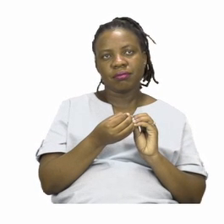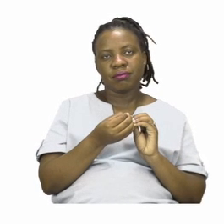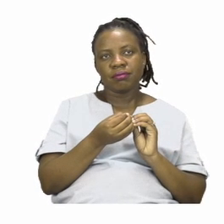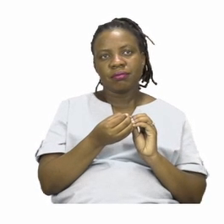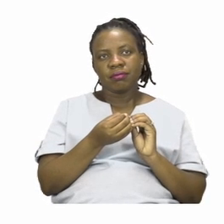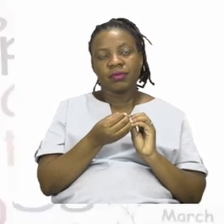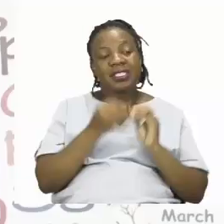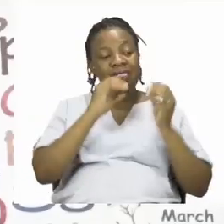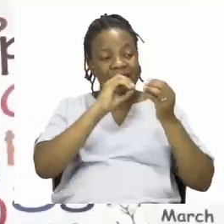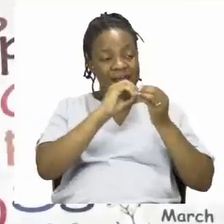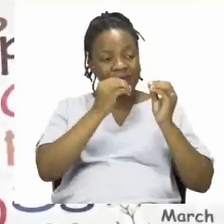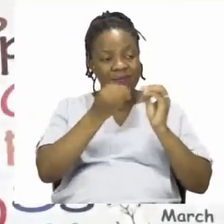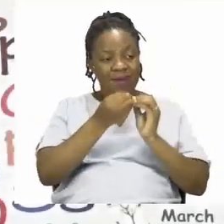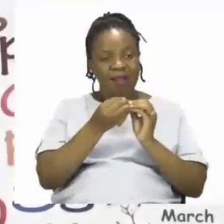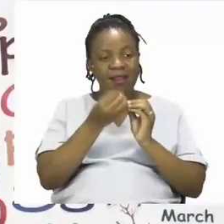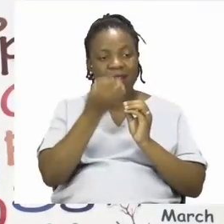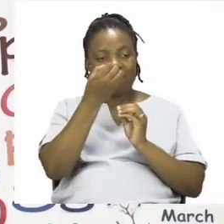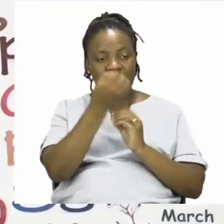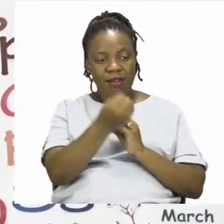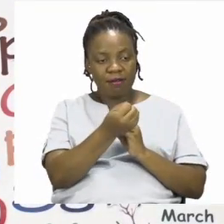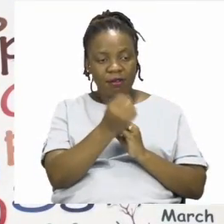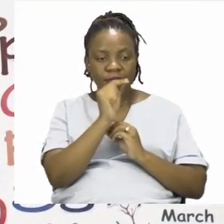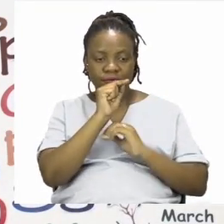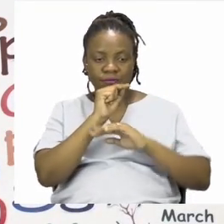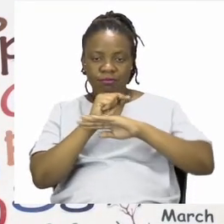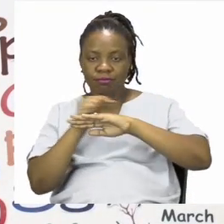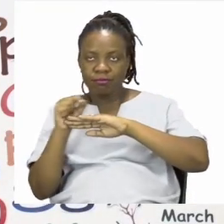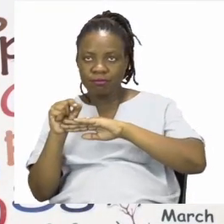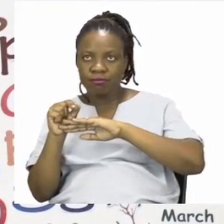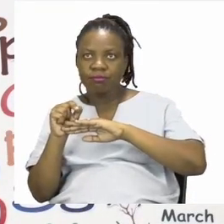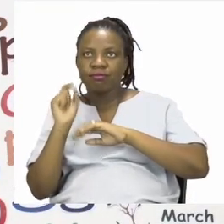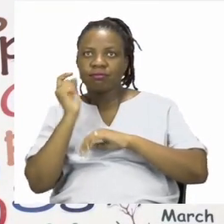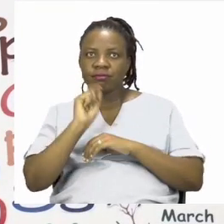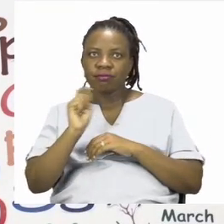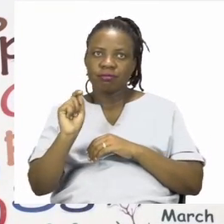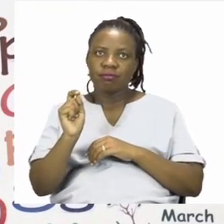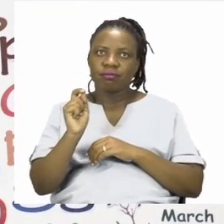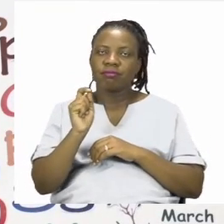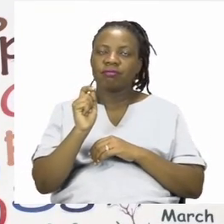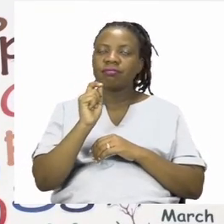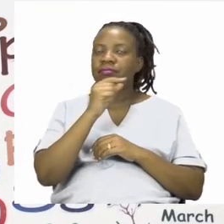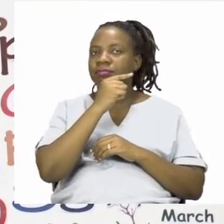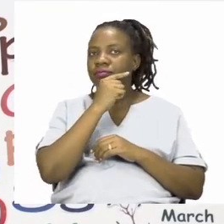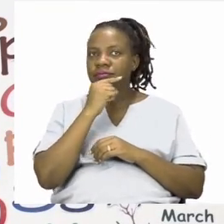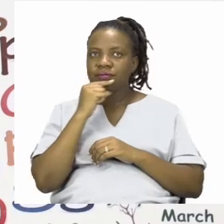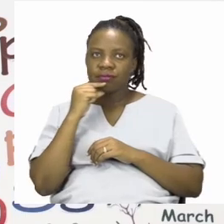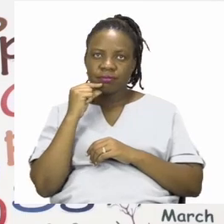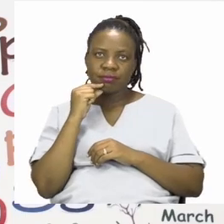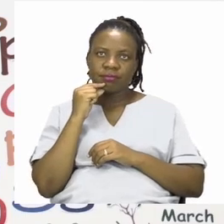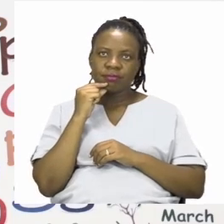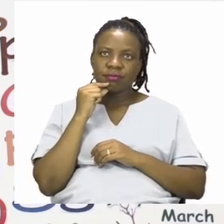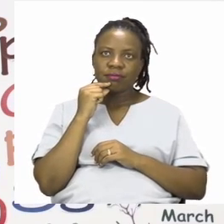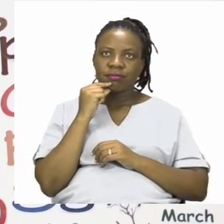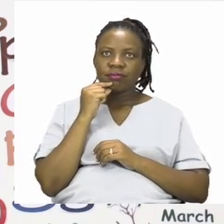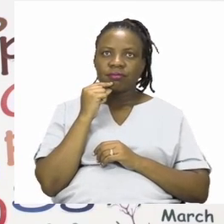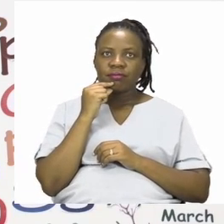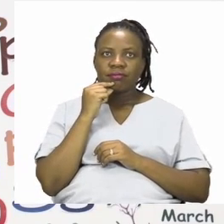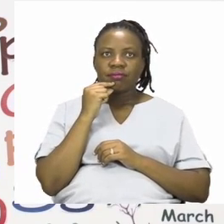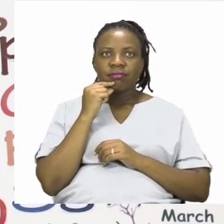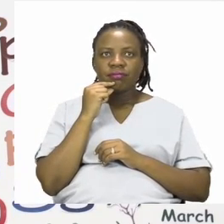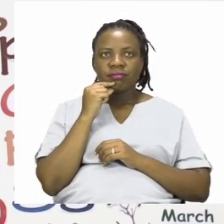go ahead and write it all in words. So you have to write in all the names for the numbers